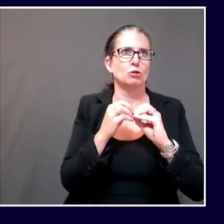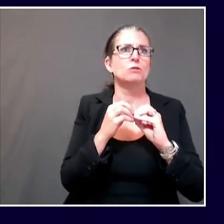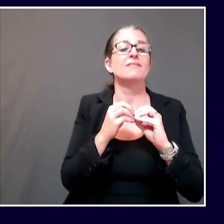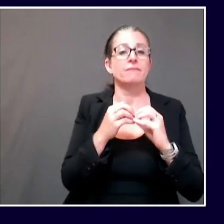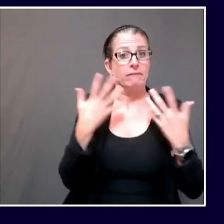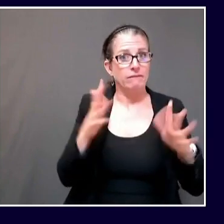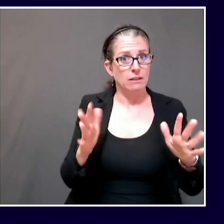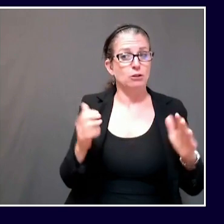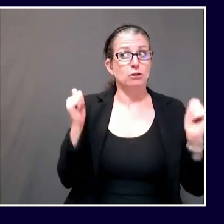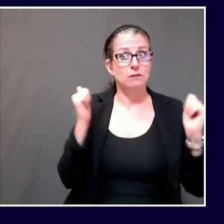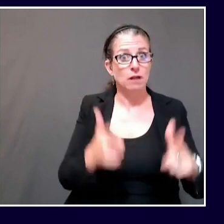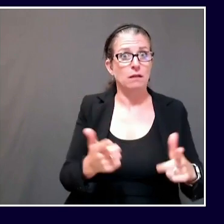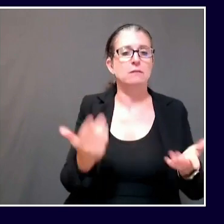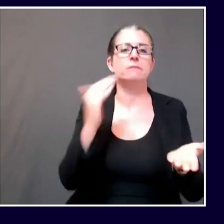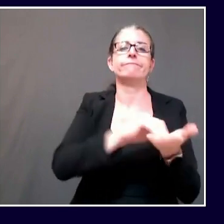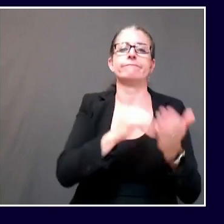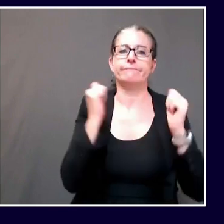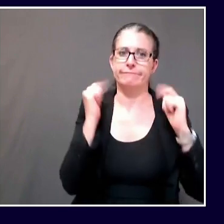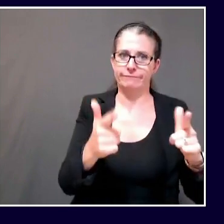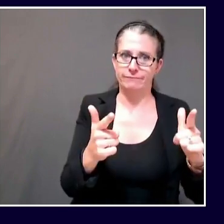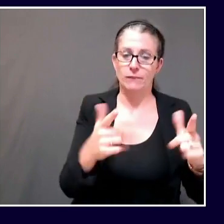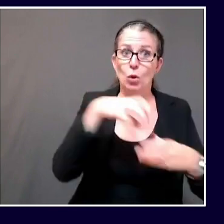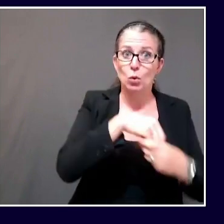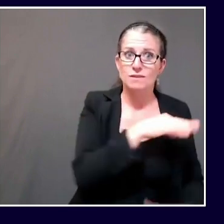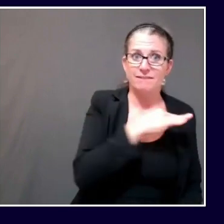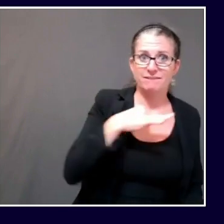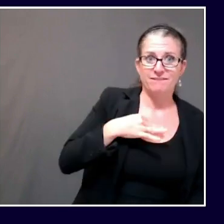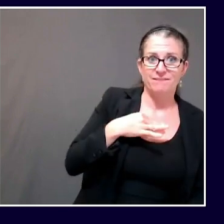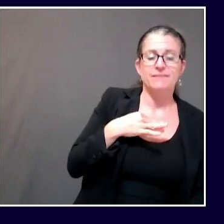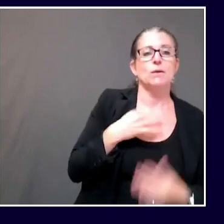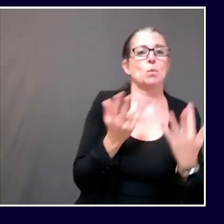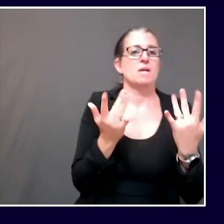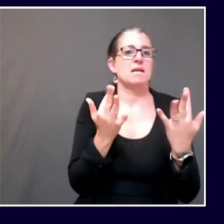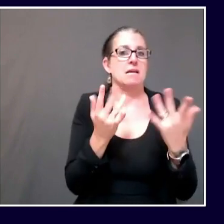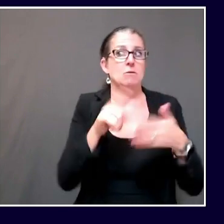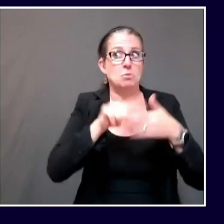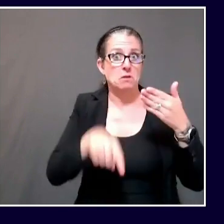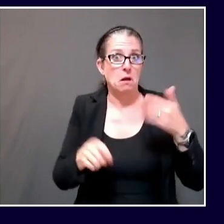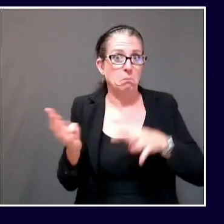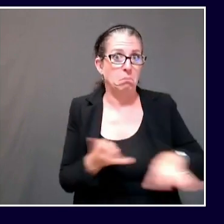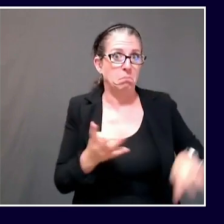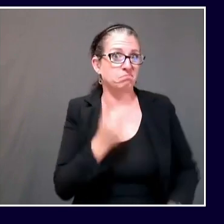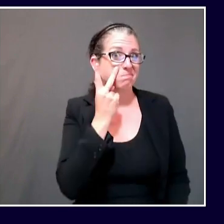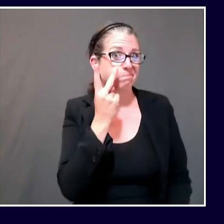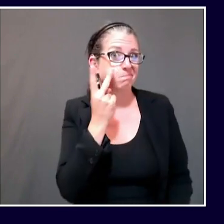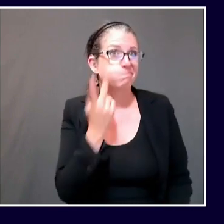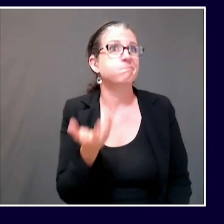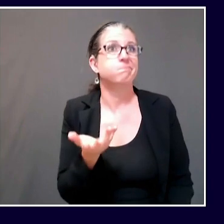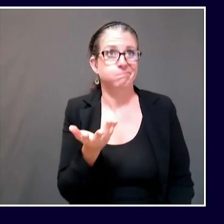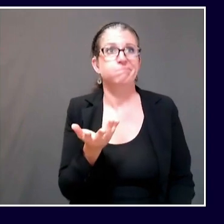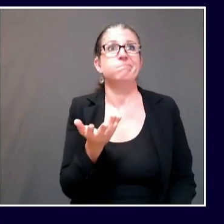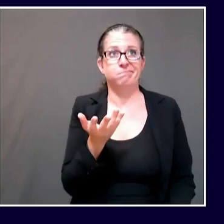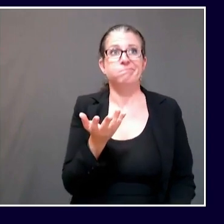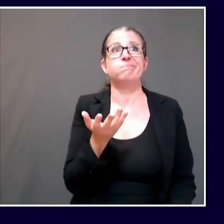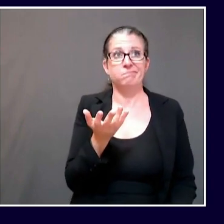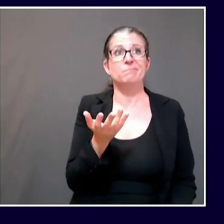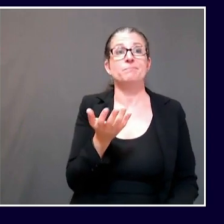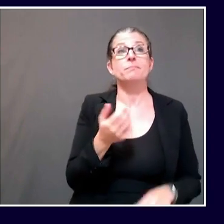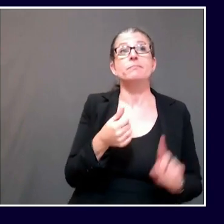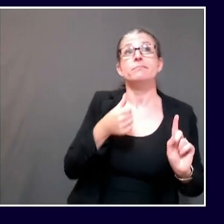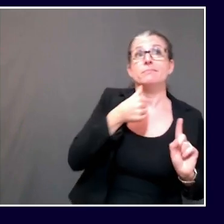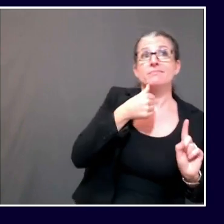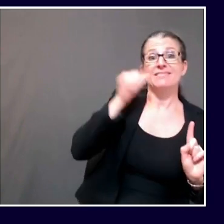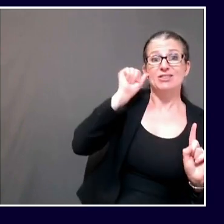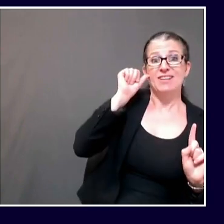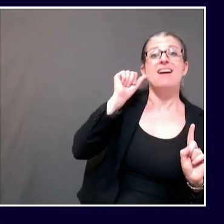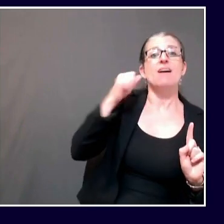In the meantime, a team was dispatched to conduct cleaning. They've completed half of the jail yesterday, and the other half of the jail will